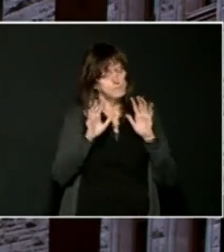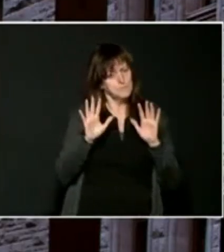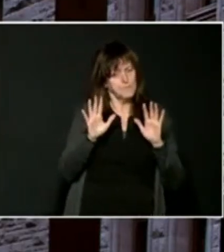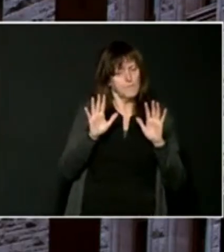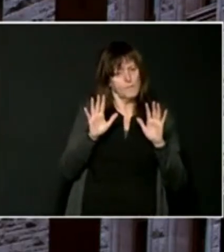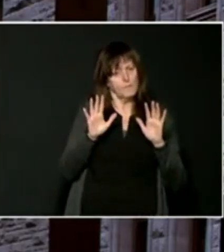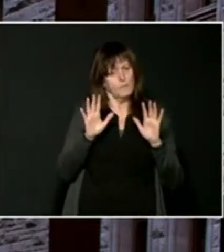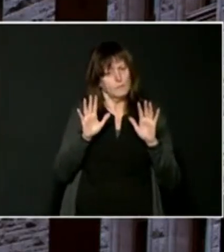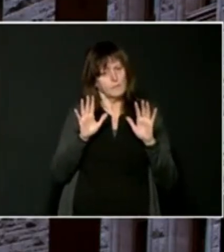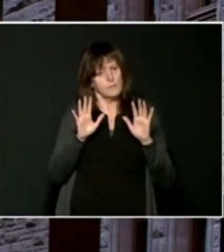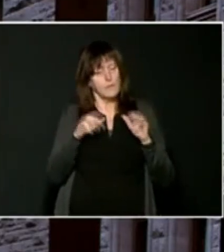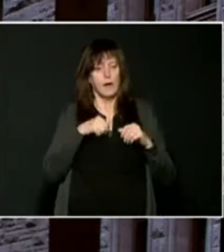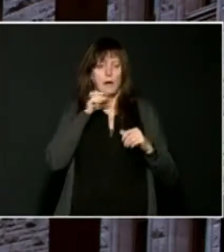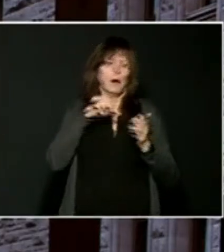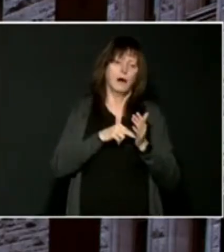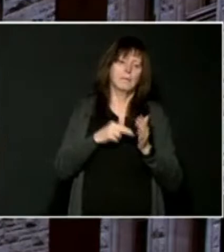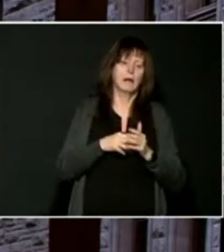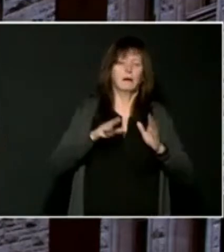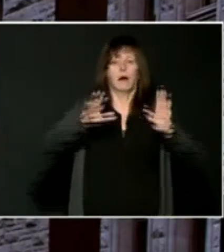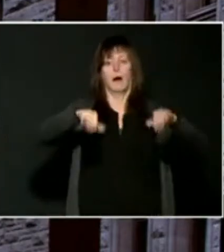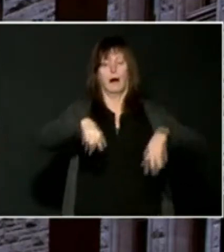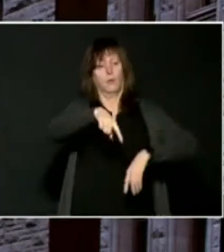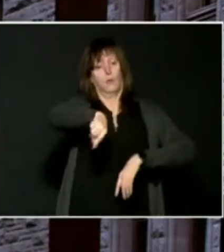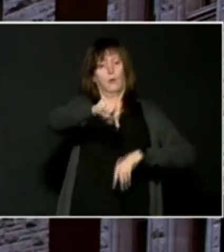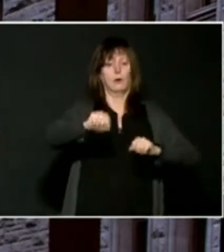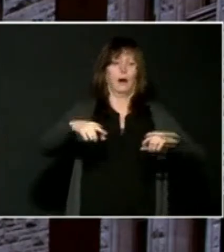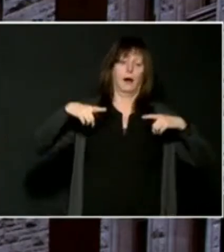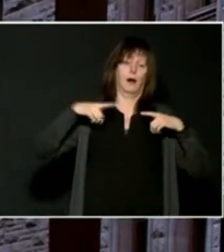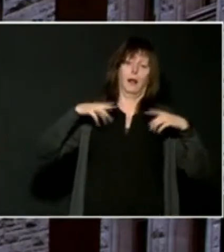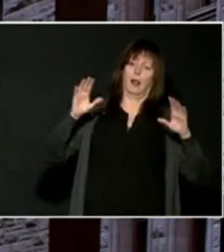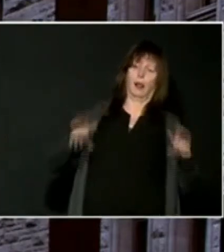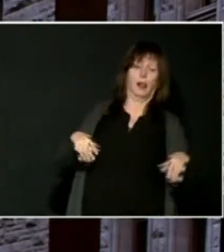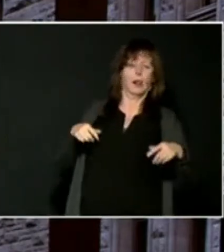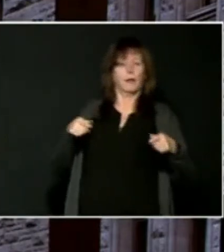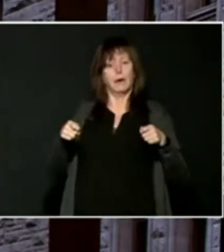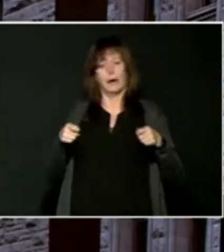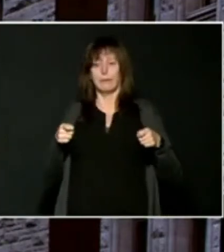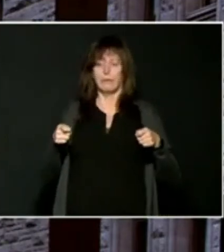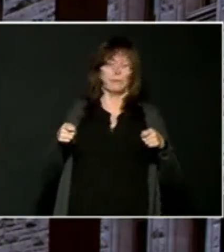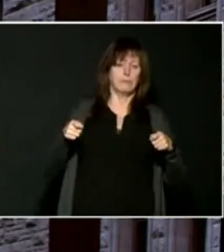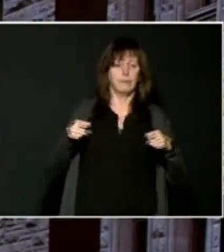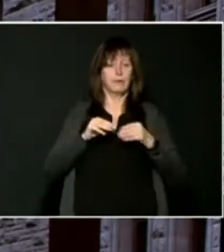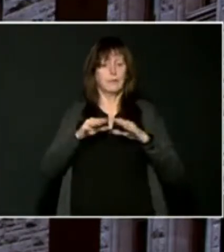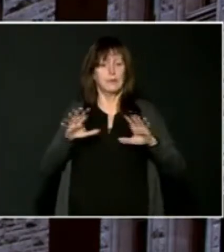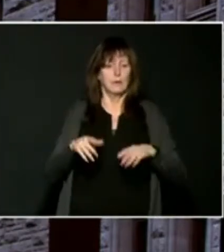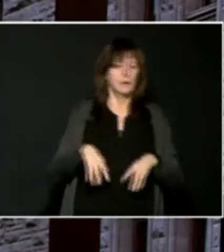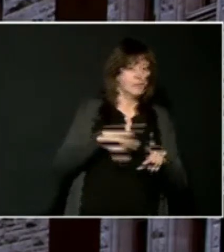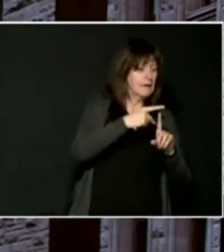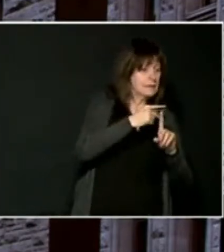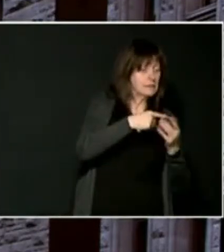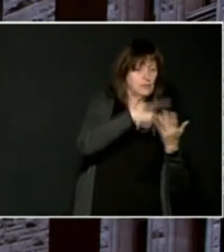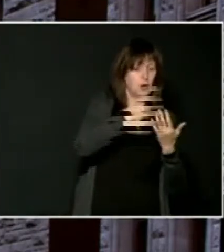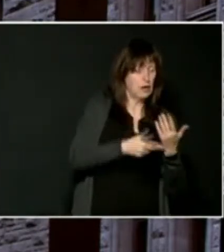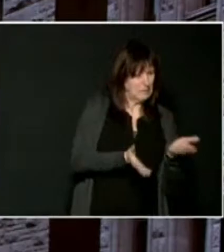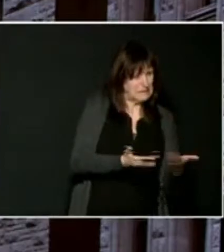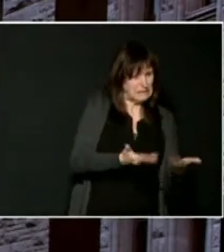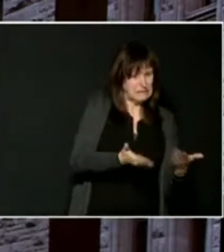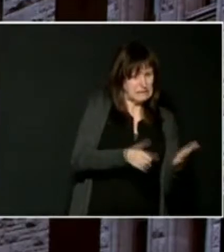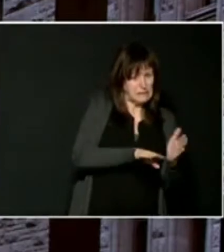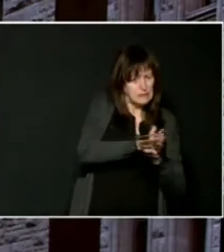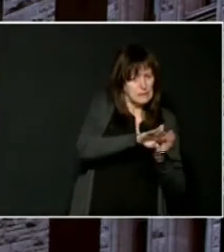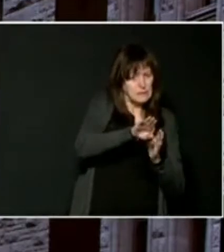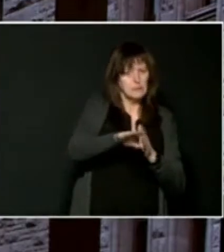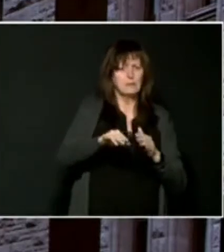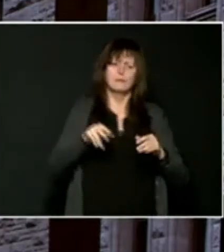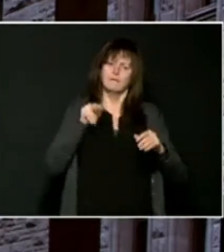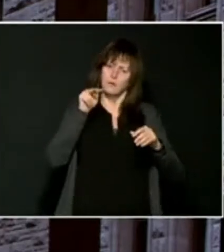to rest on. We want to bring it down even further, and as we get our vaccination program in place. So this is all part of the overall process of